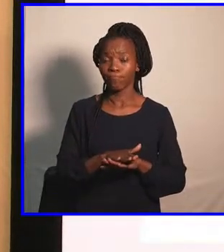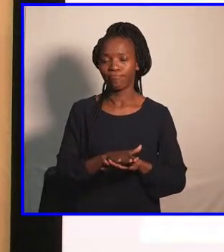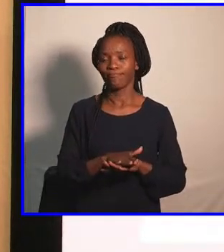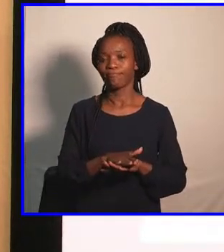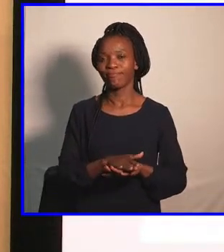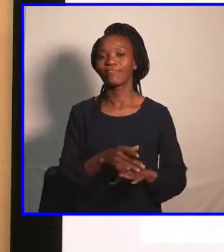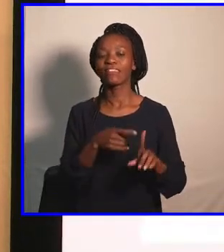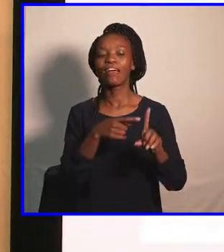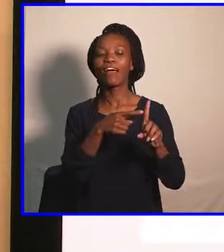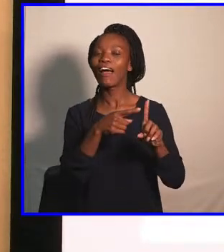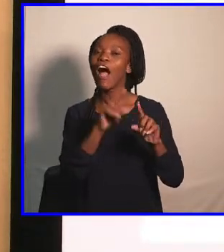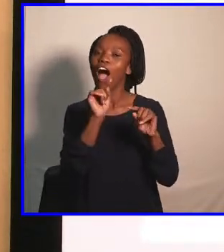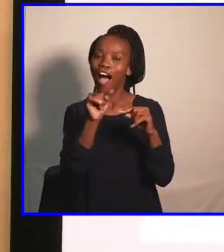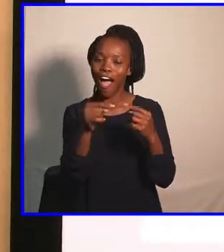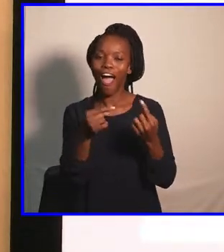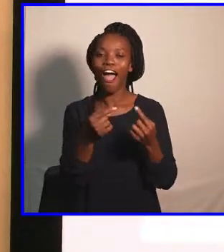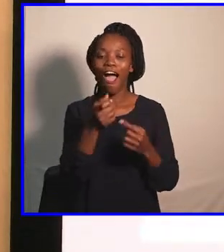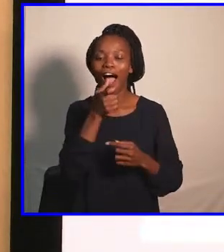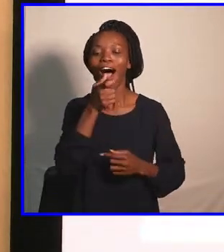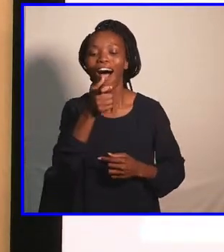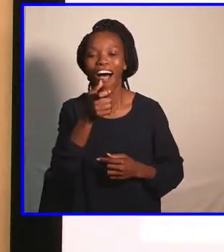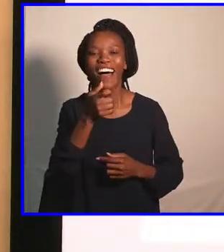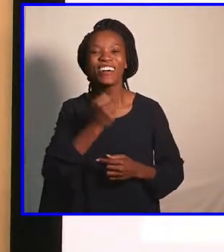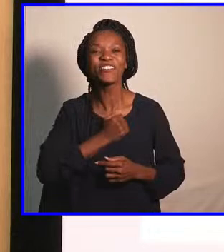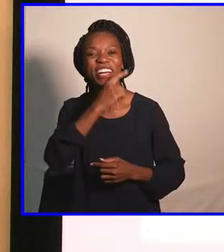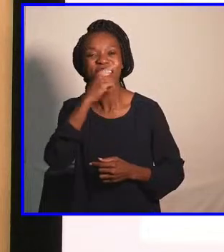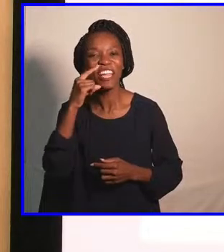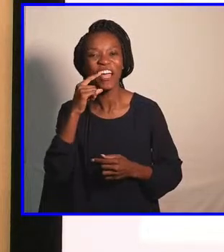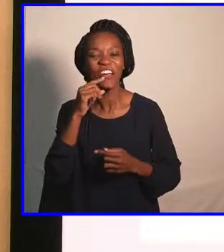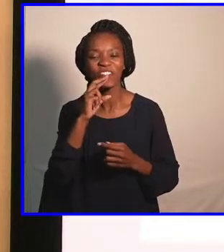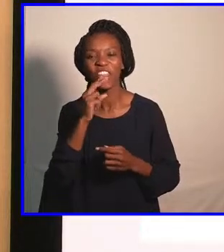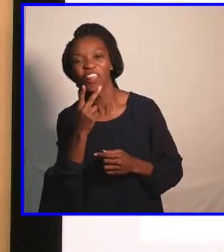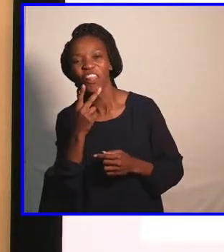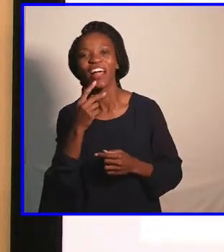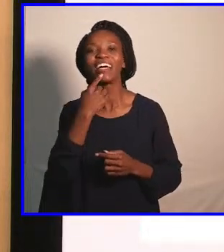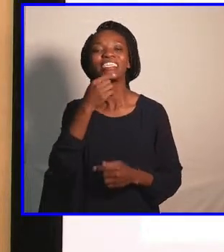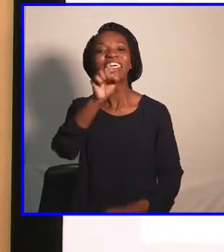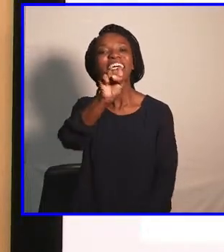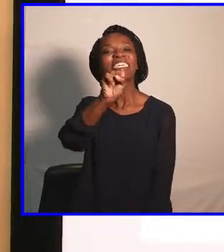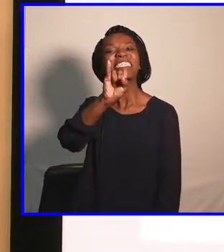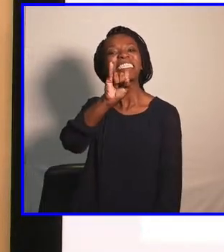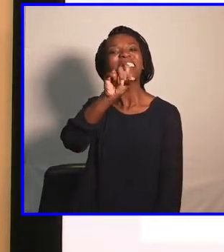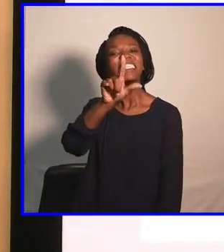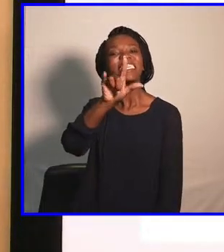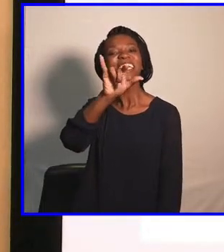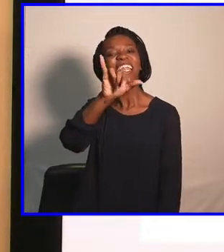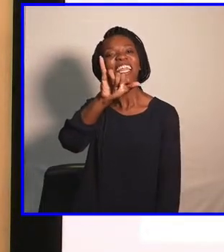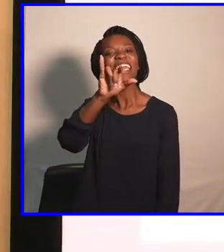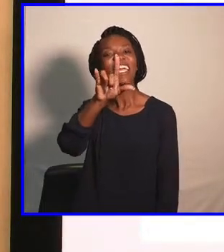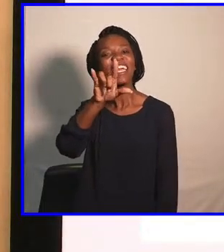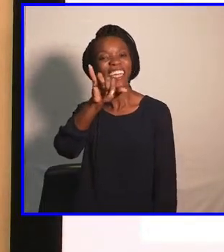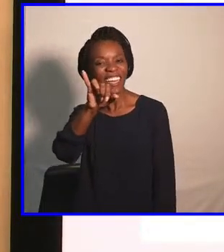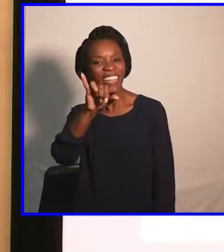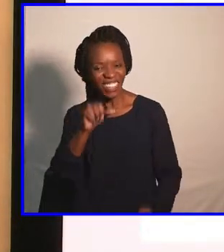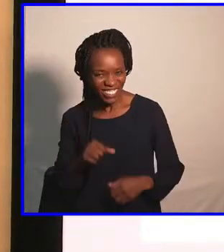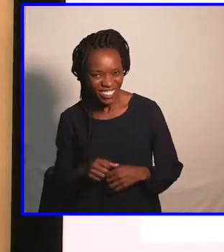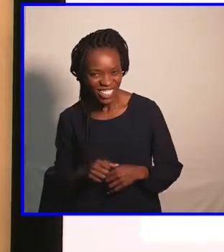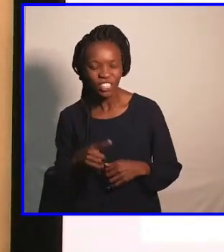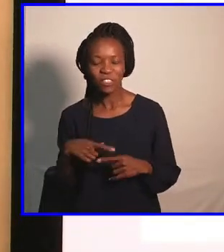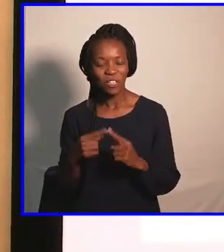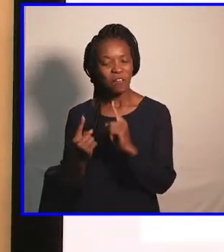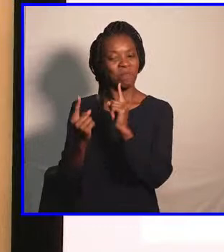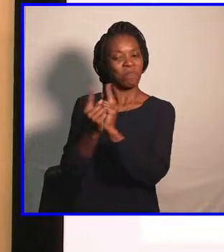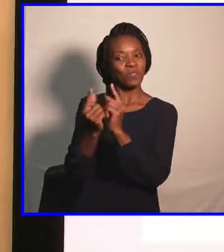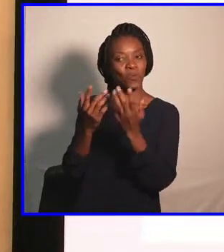couldn't pronounce my first name. He used to call me Silili. I met him on